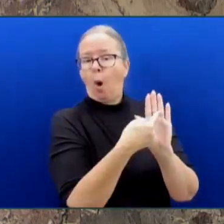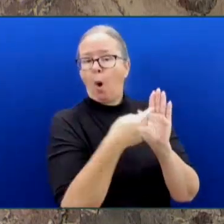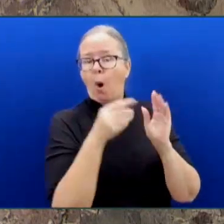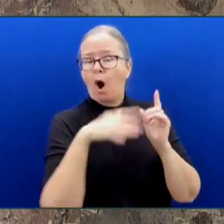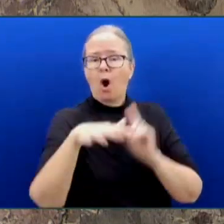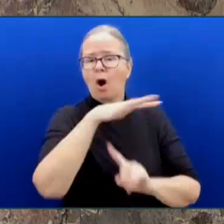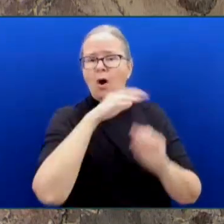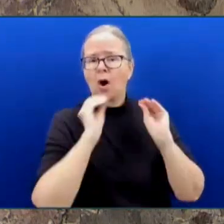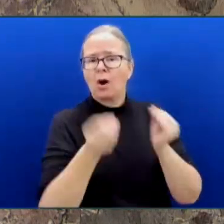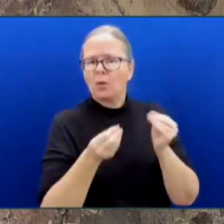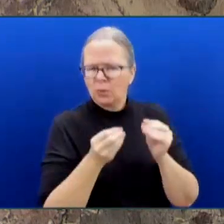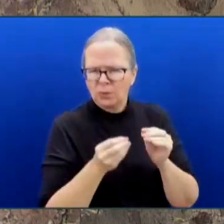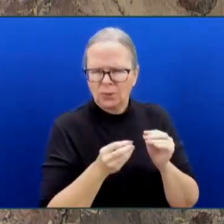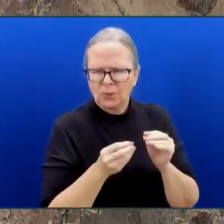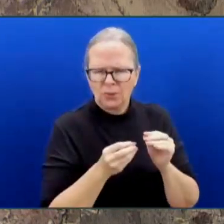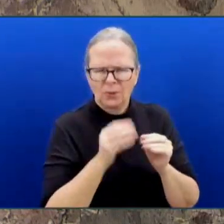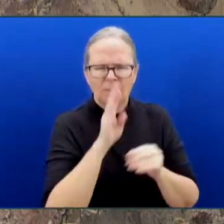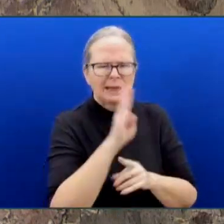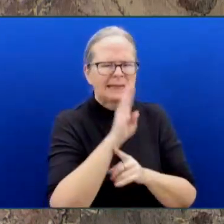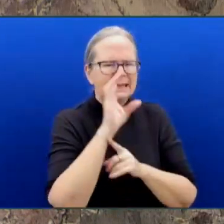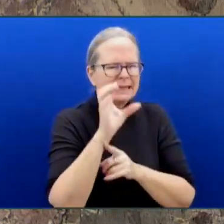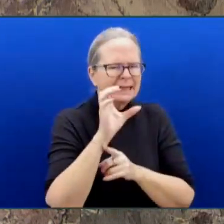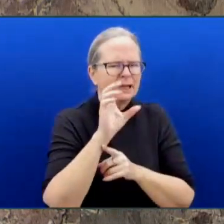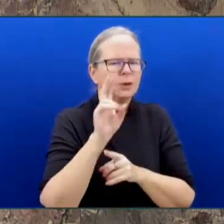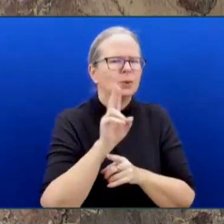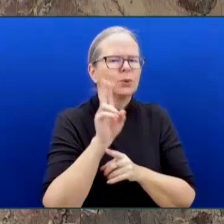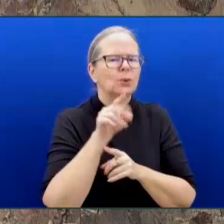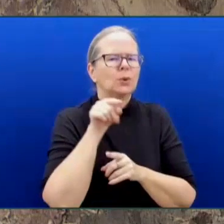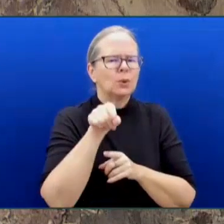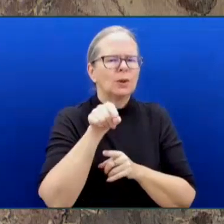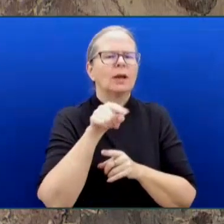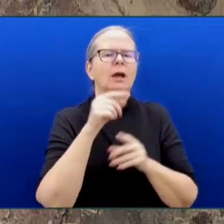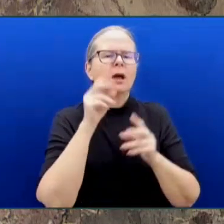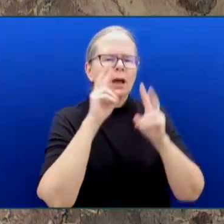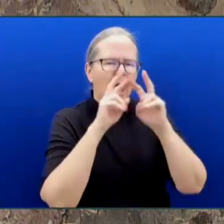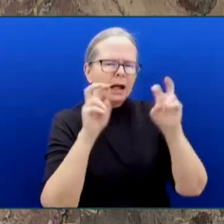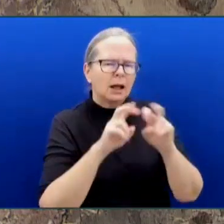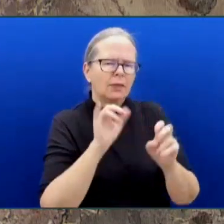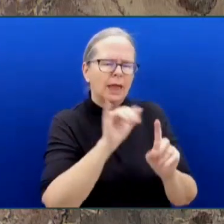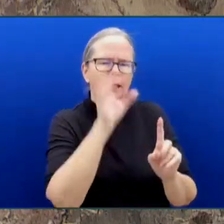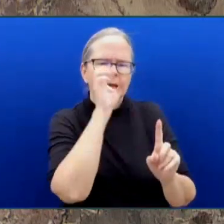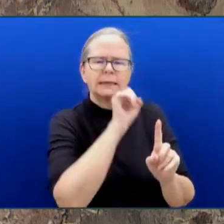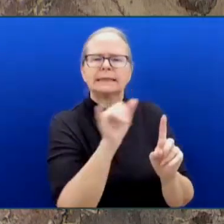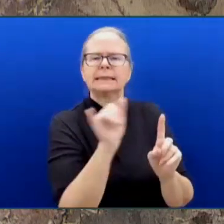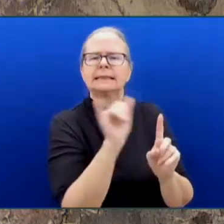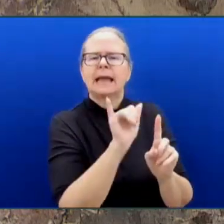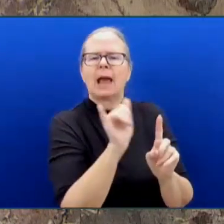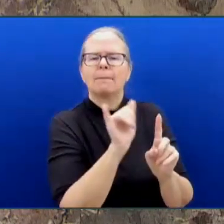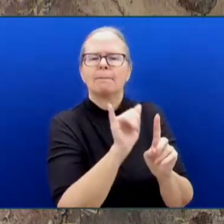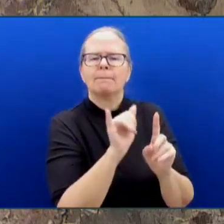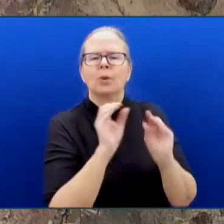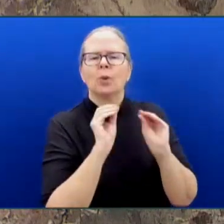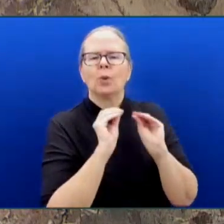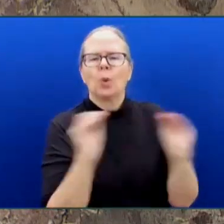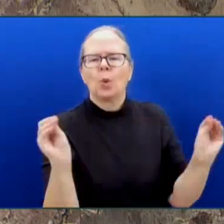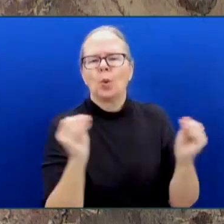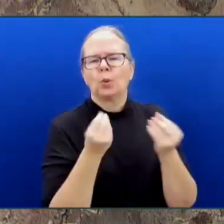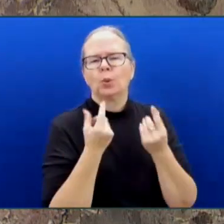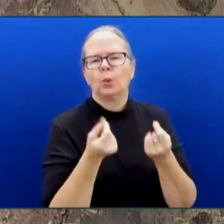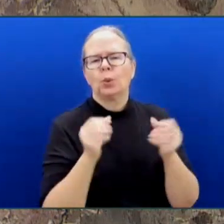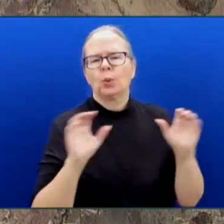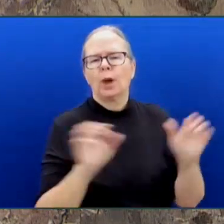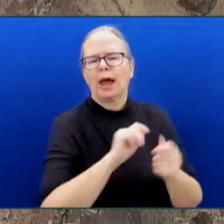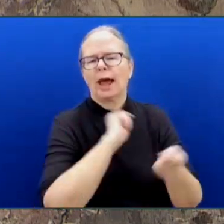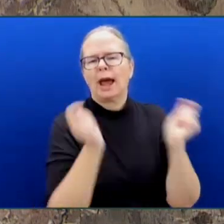as they had for the previous 6 years, and therefore it's apple to orange.